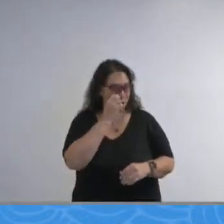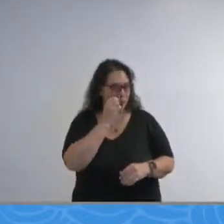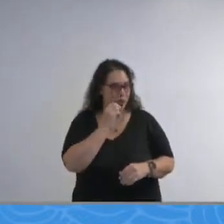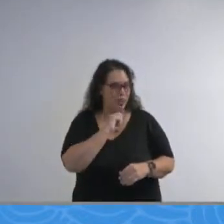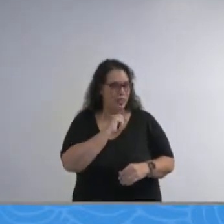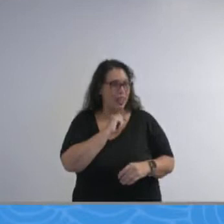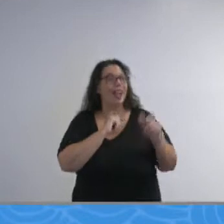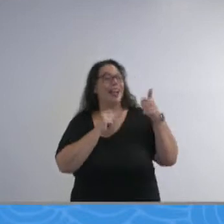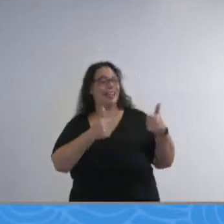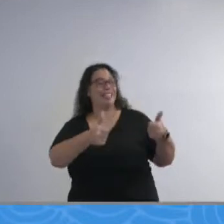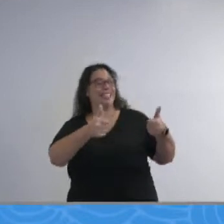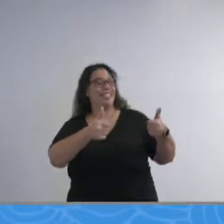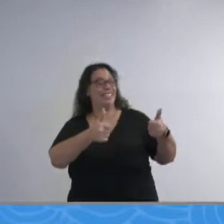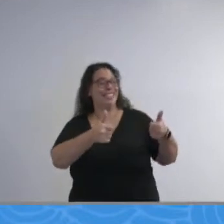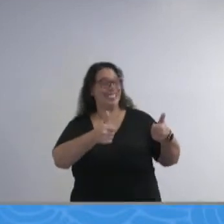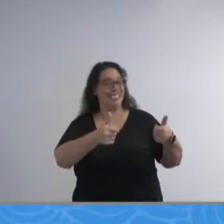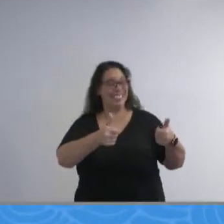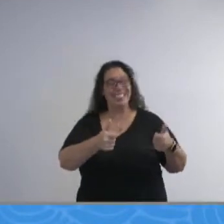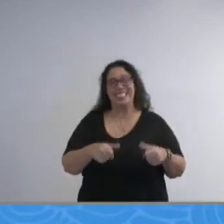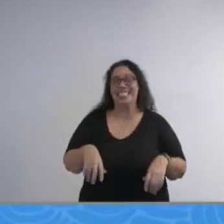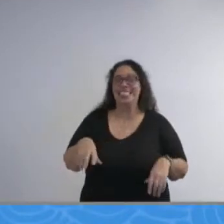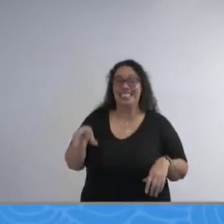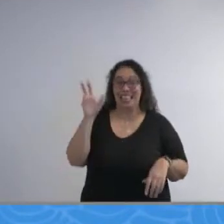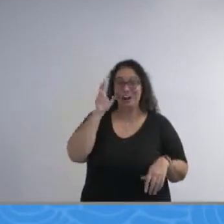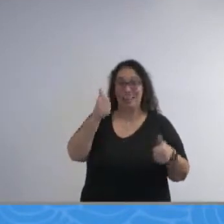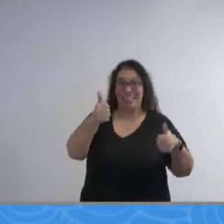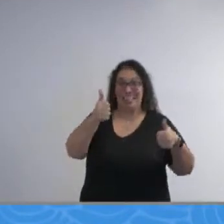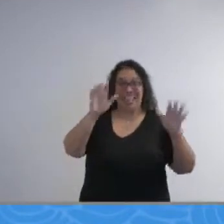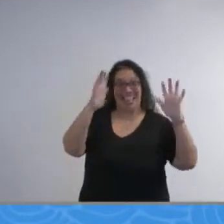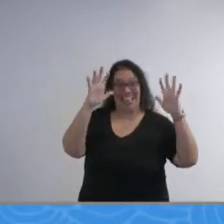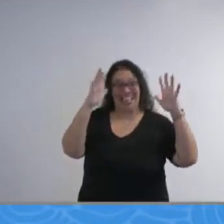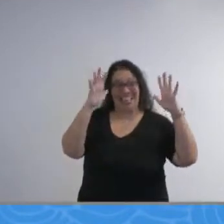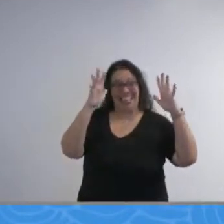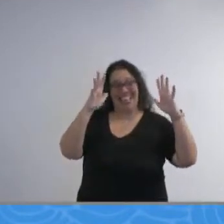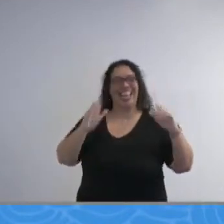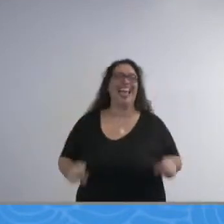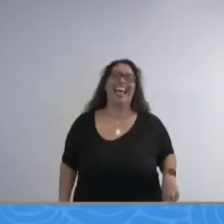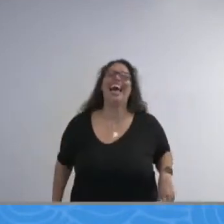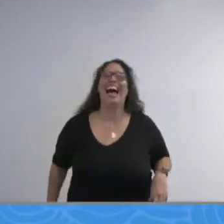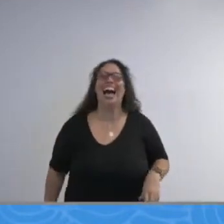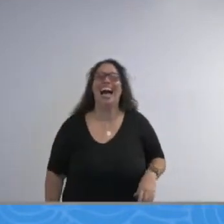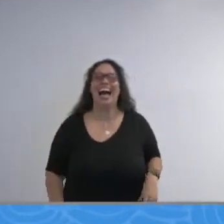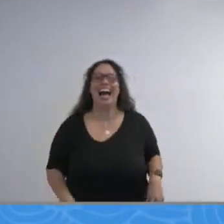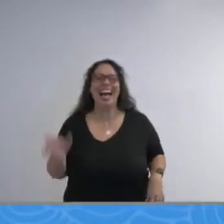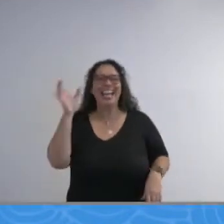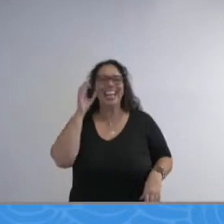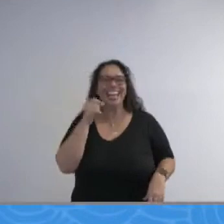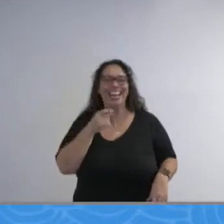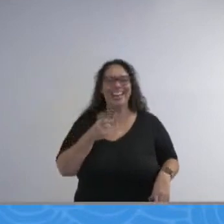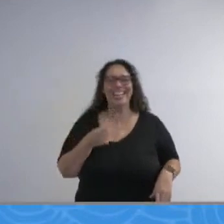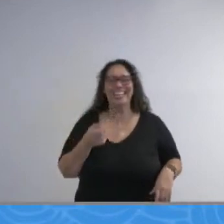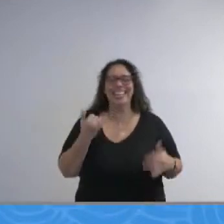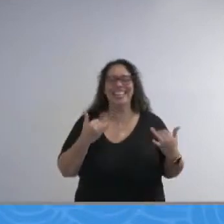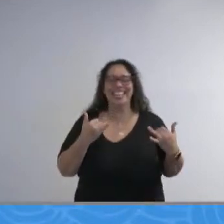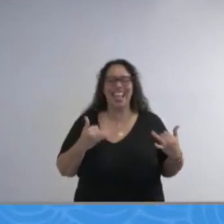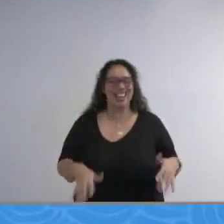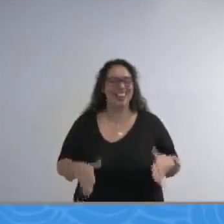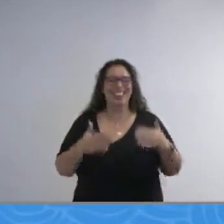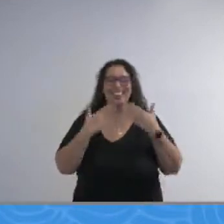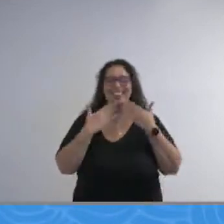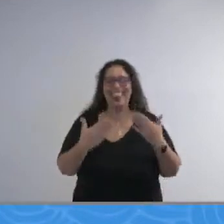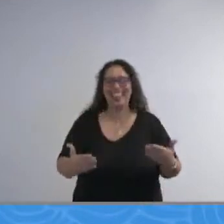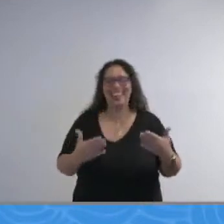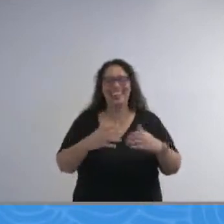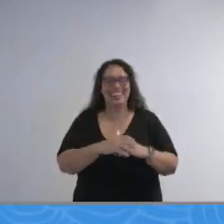Let me see if I can just do it this way. Can you hear me? Yay! Okay. Thank